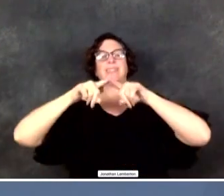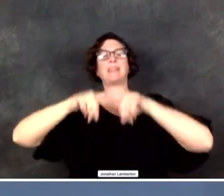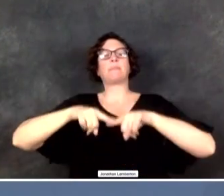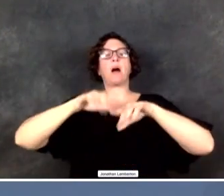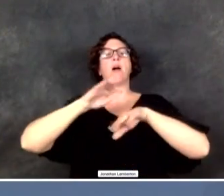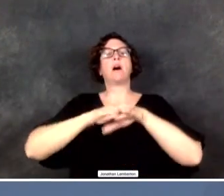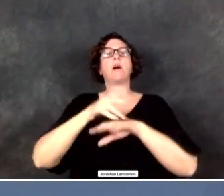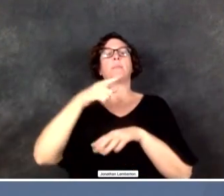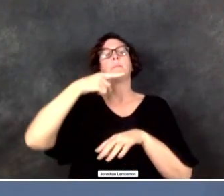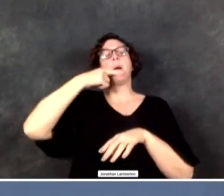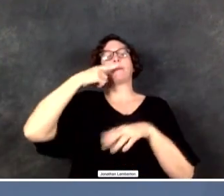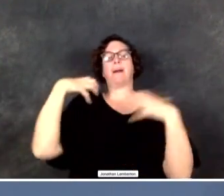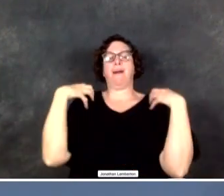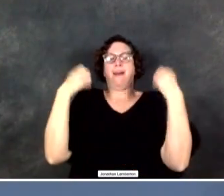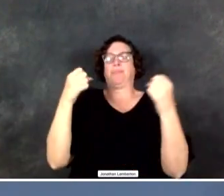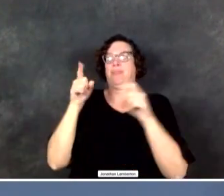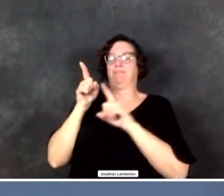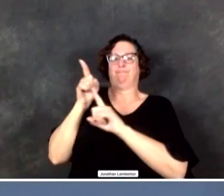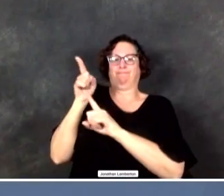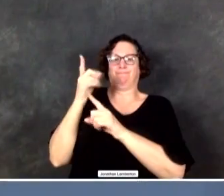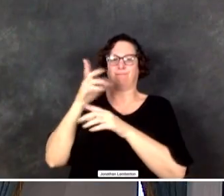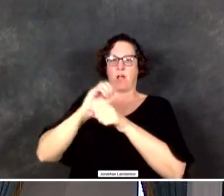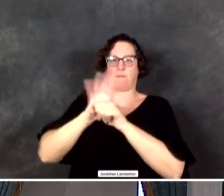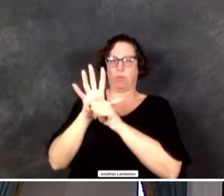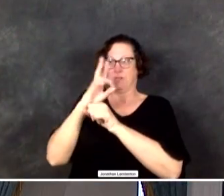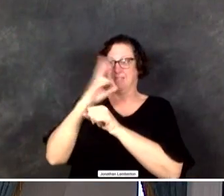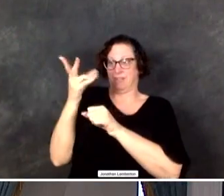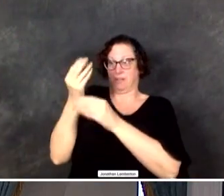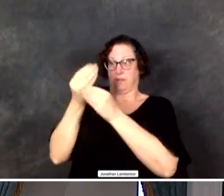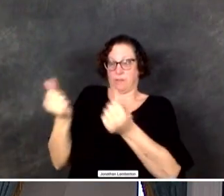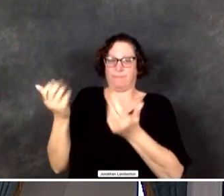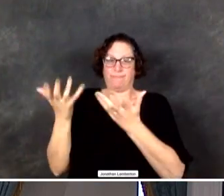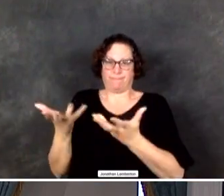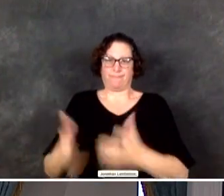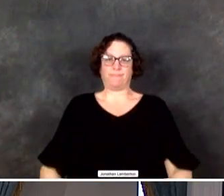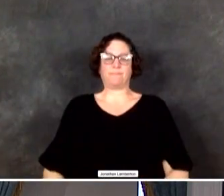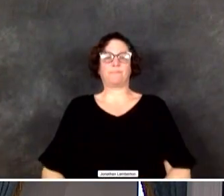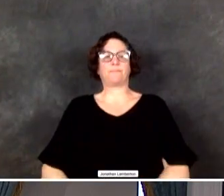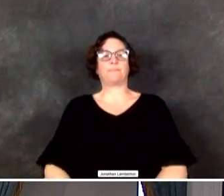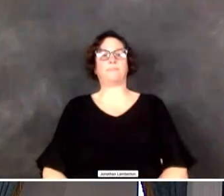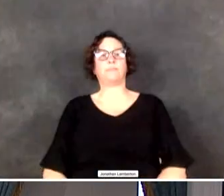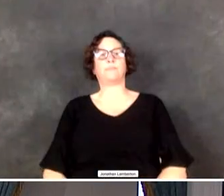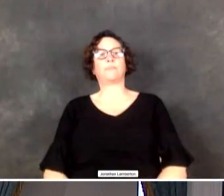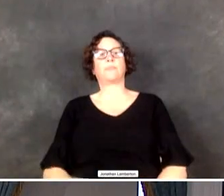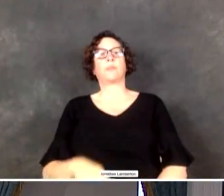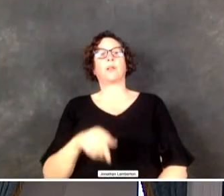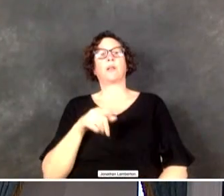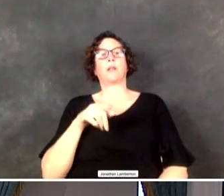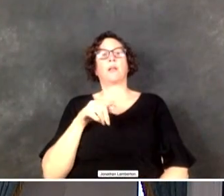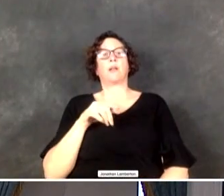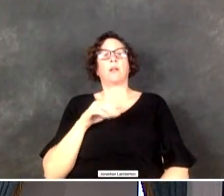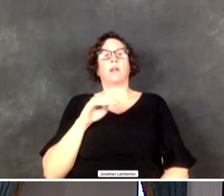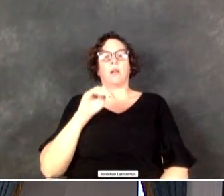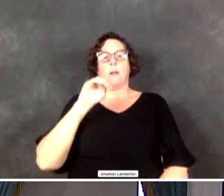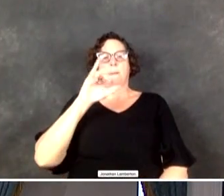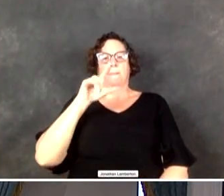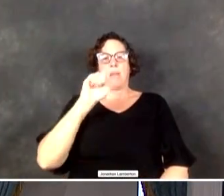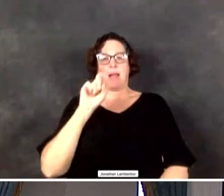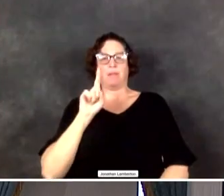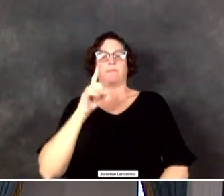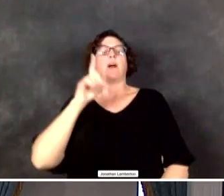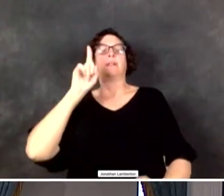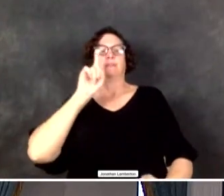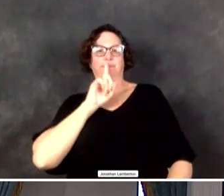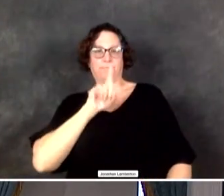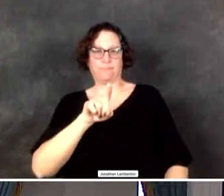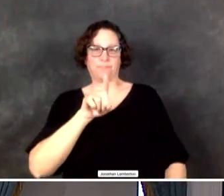in-person instruction. We're going to circle back to Miles. Miles from NBC New York. Mr. Mayor, good morning.